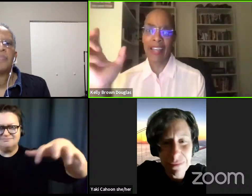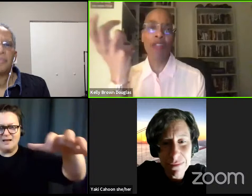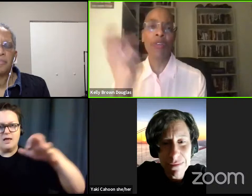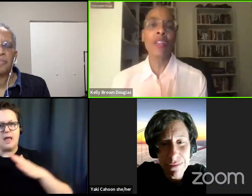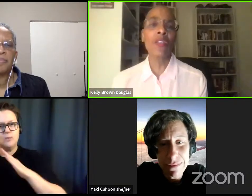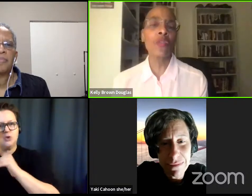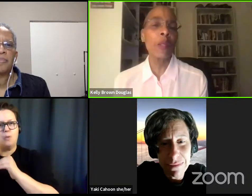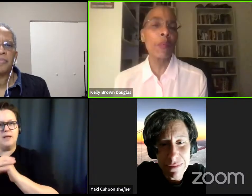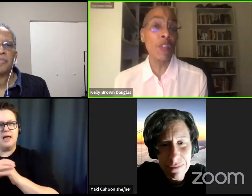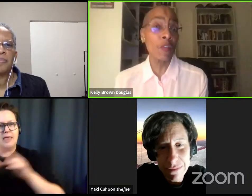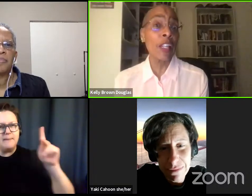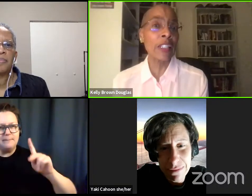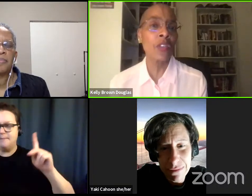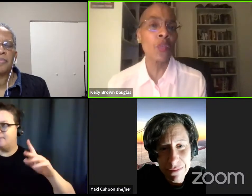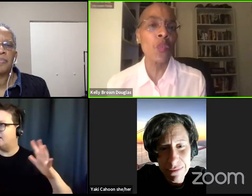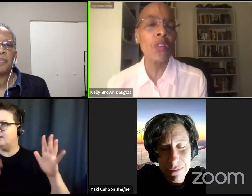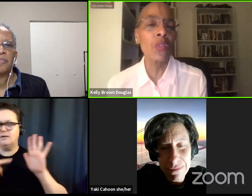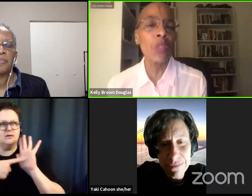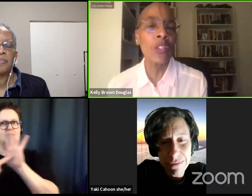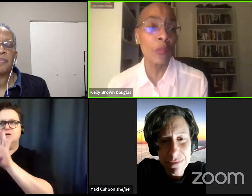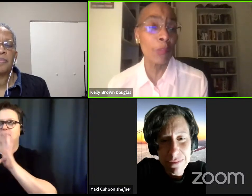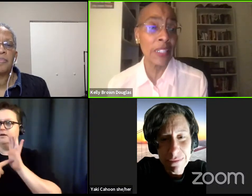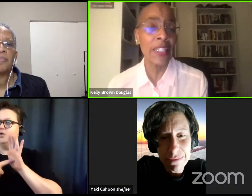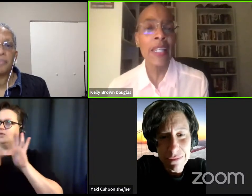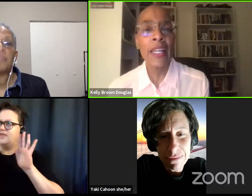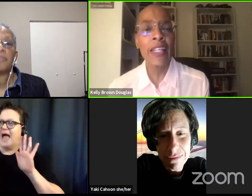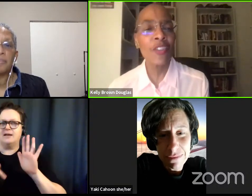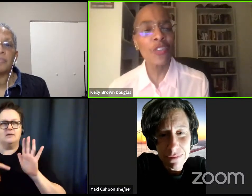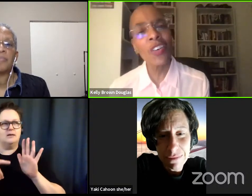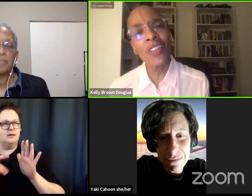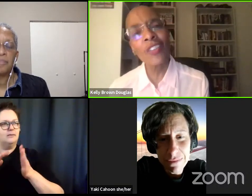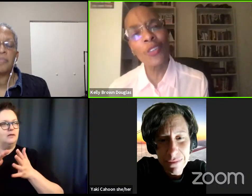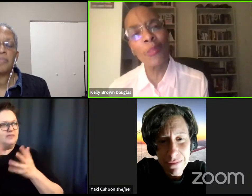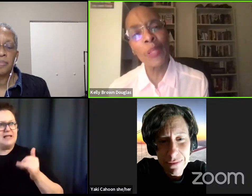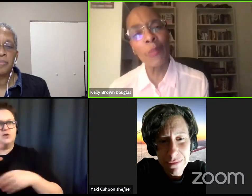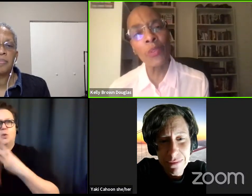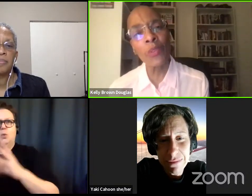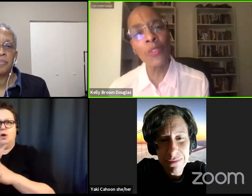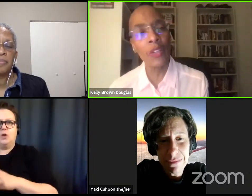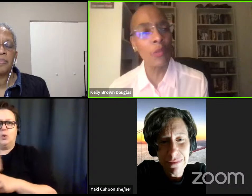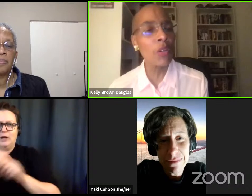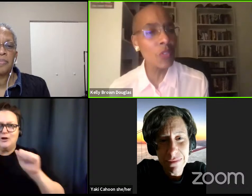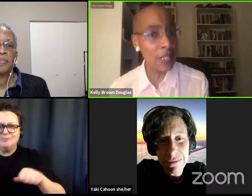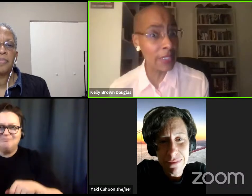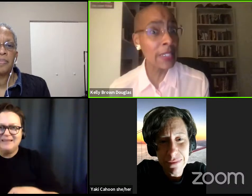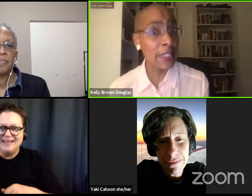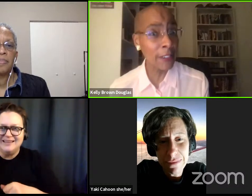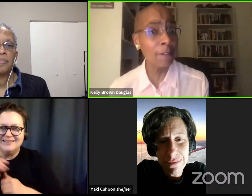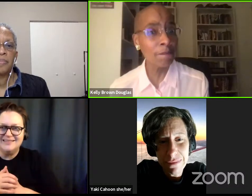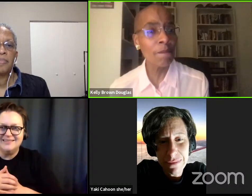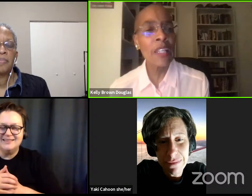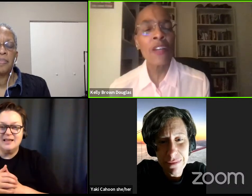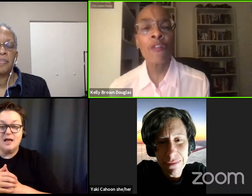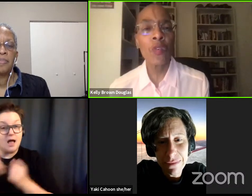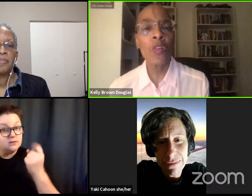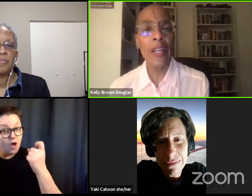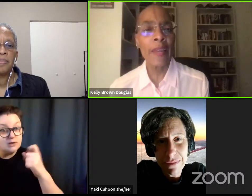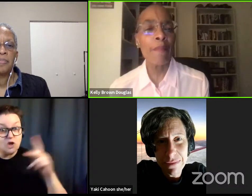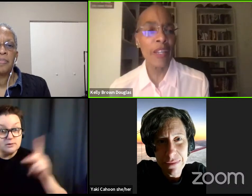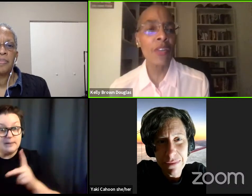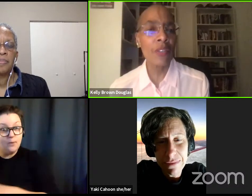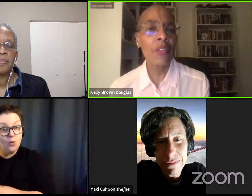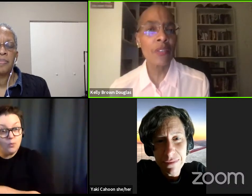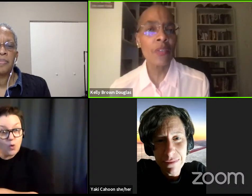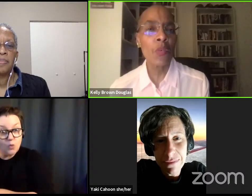the gathering of those people reflected the world we could be. And as long as there are people that are protesting for